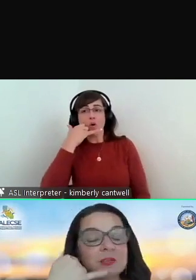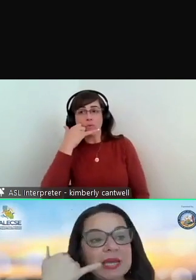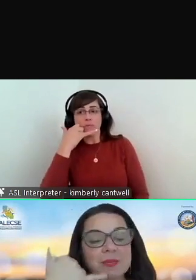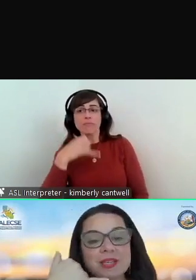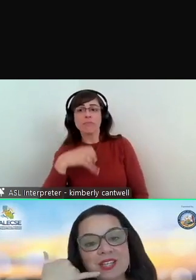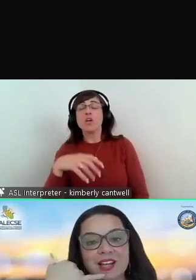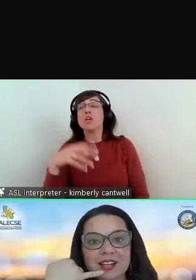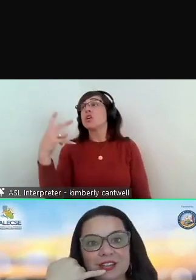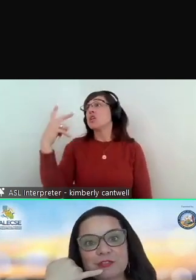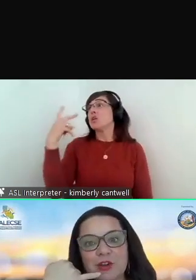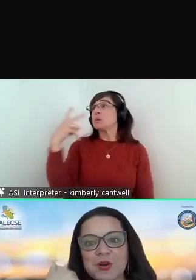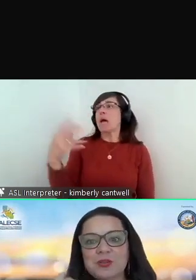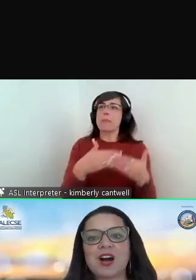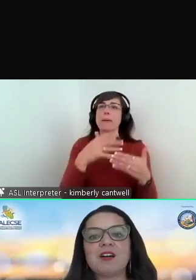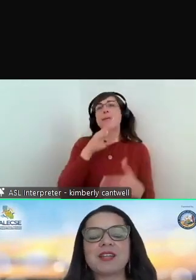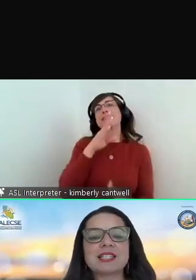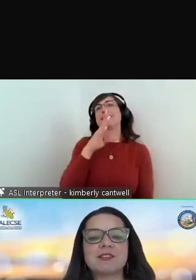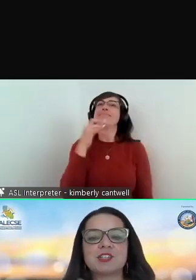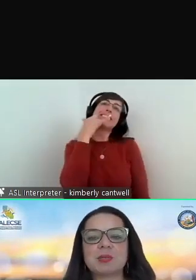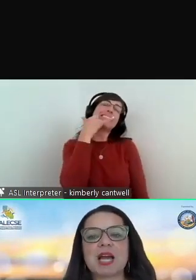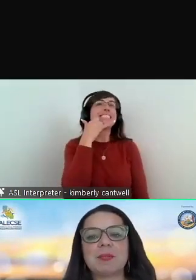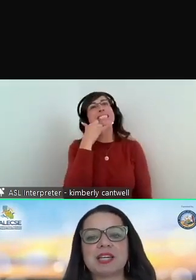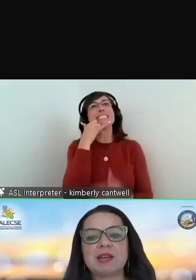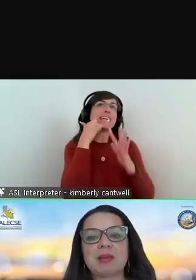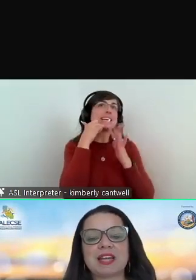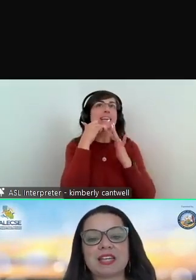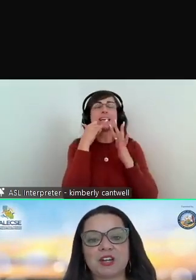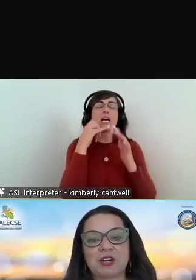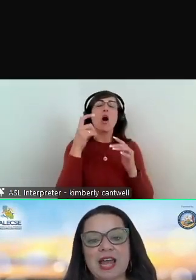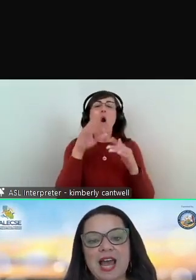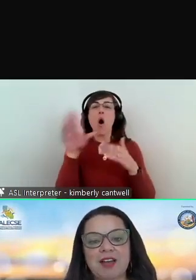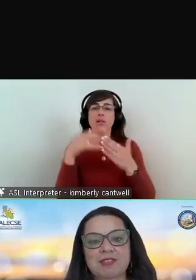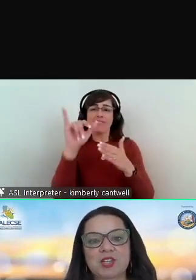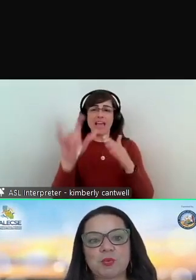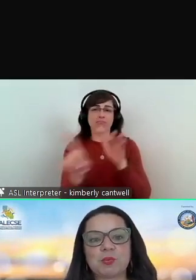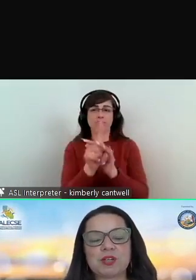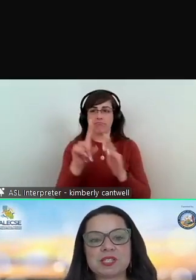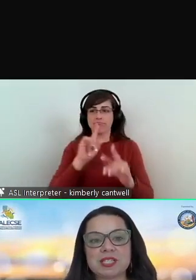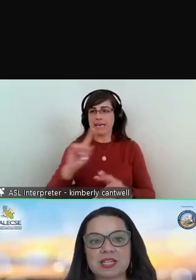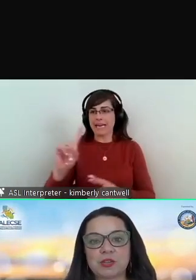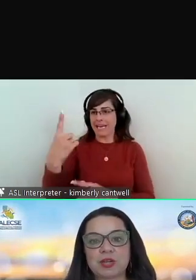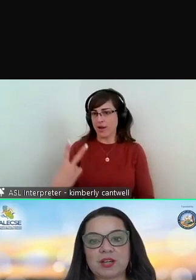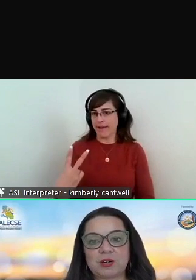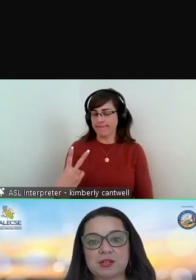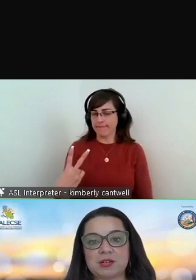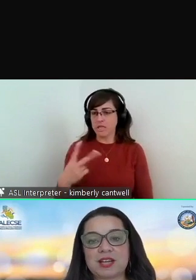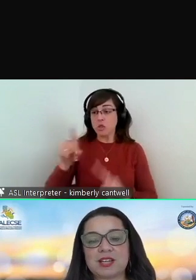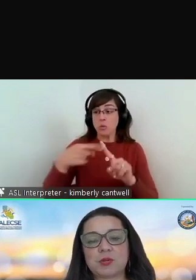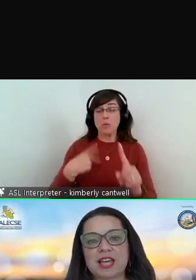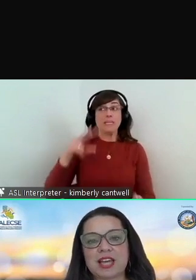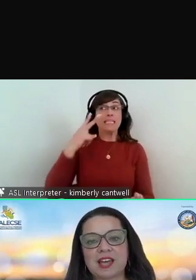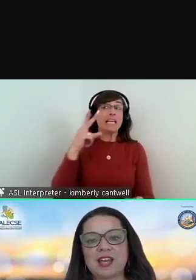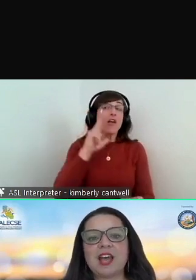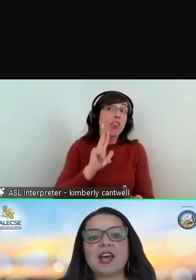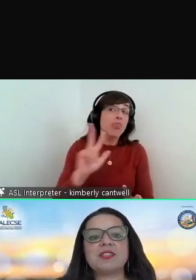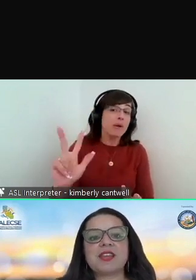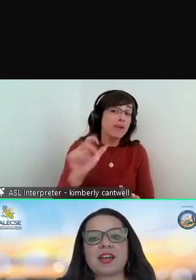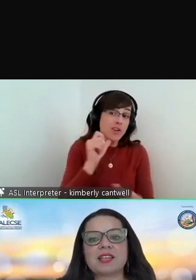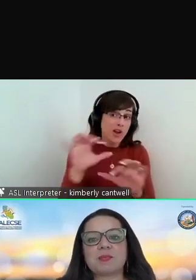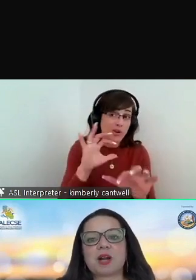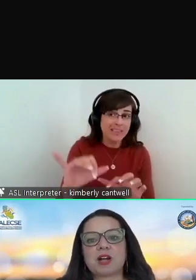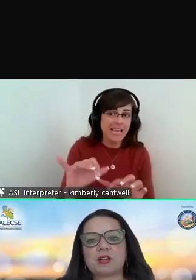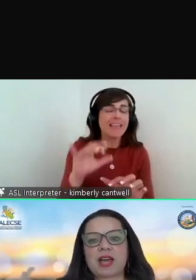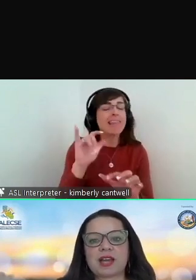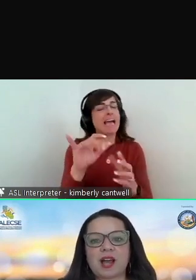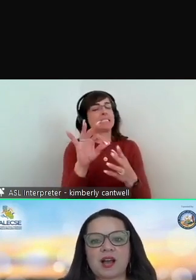the little babies talking on the phone, all that stuff should be coming in by a year and a half. So when we're seeing 3-year-olds not doing that, that